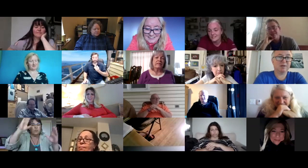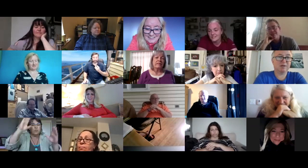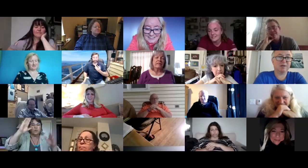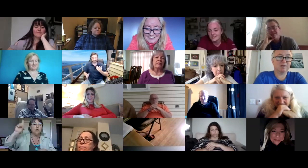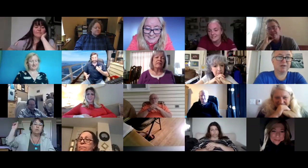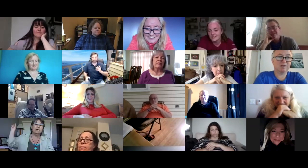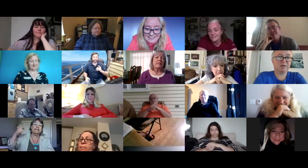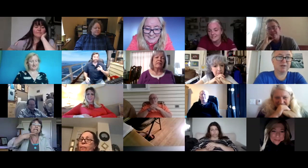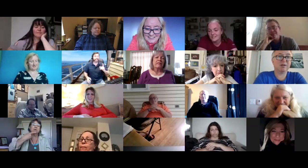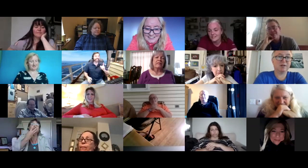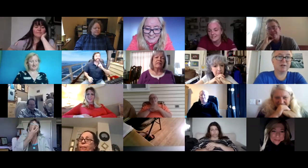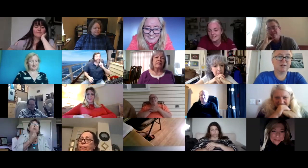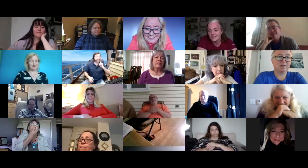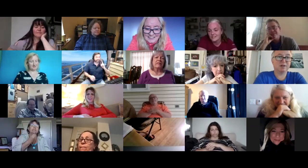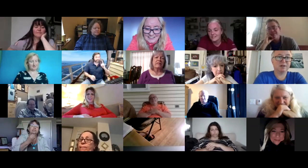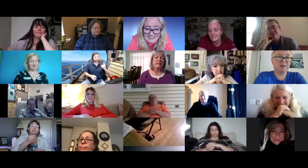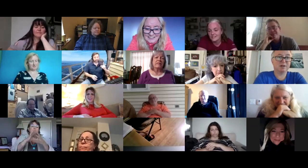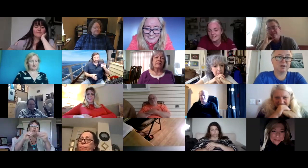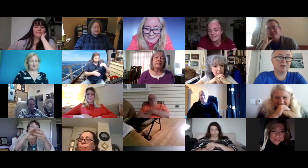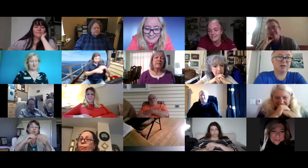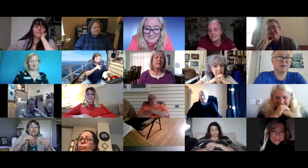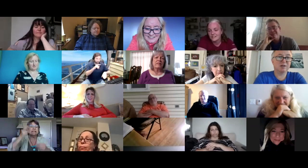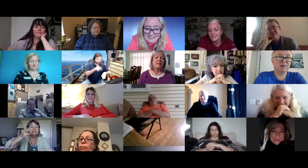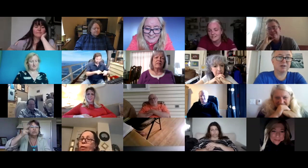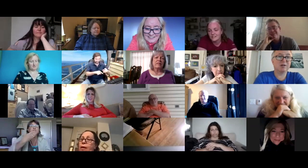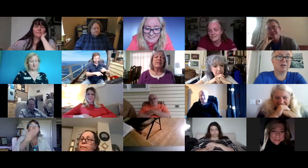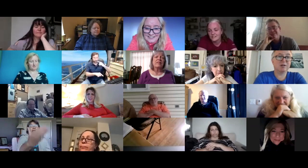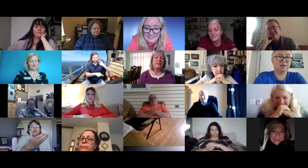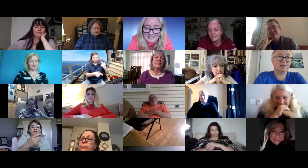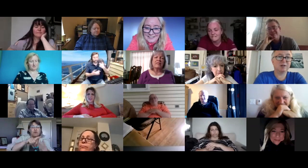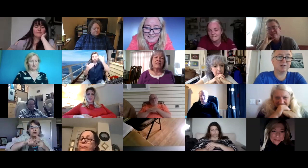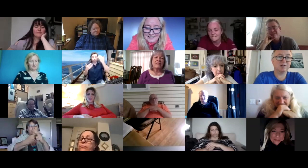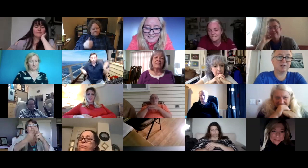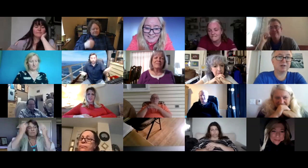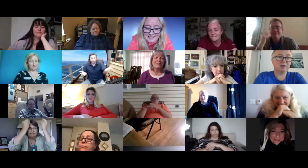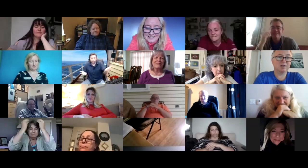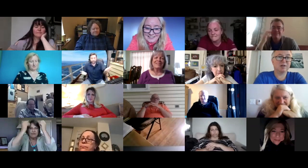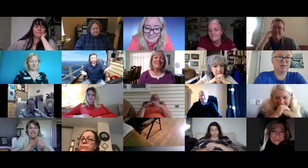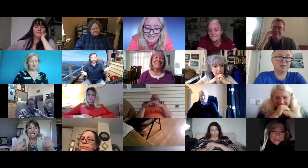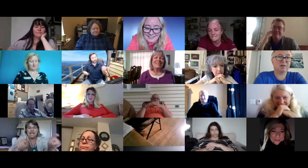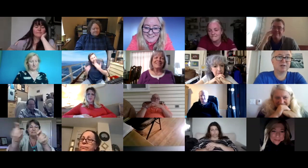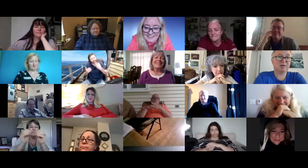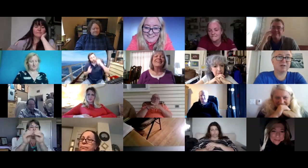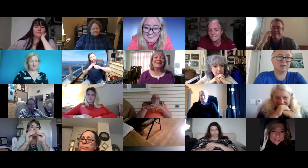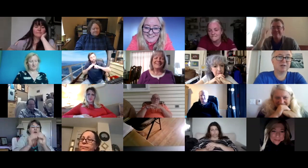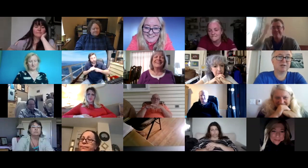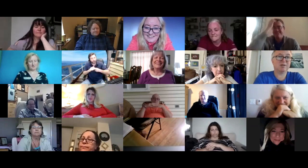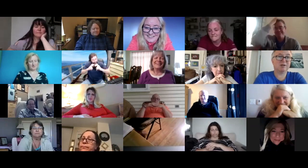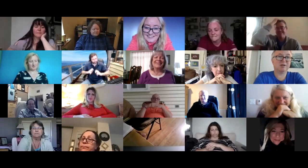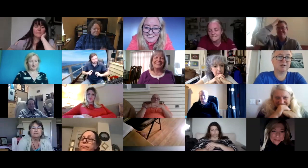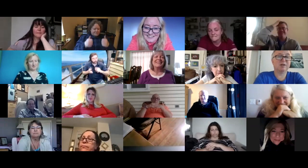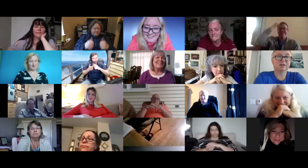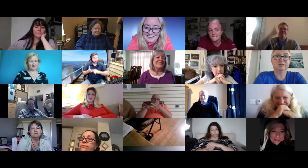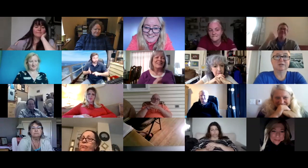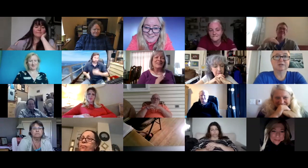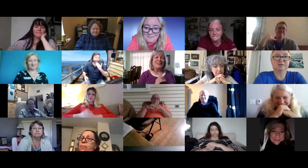hearings, don't know hearing story. So thank you for start more.